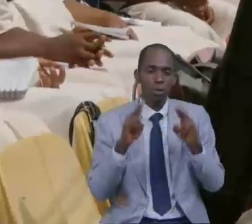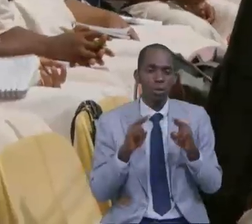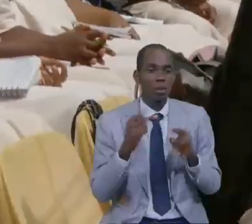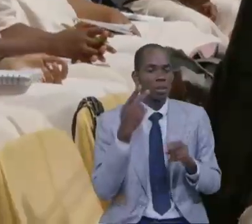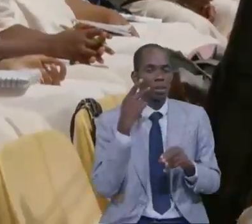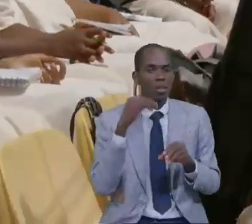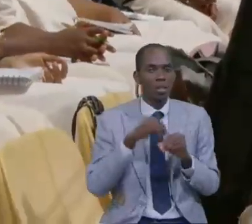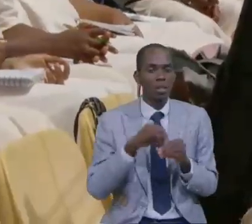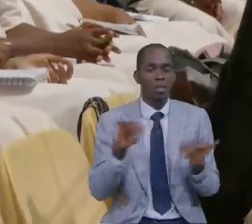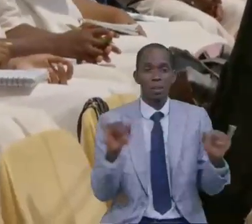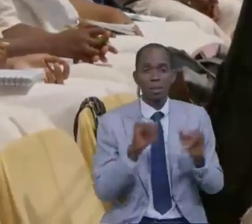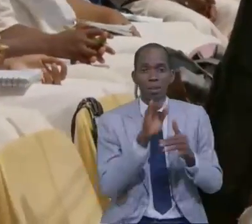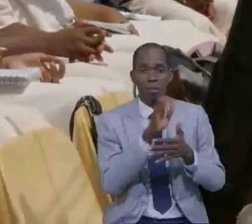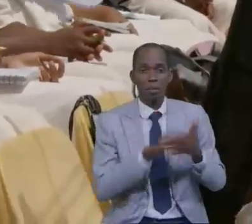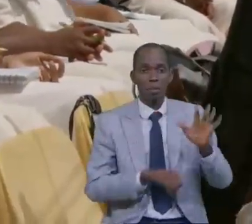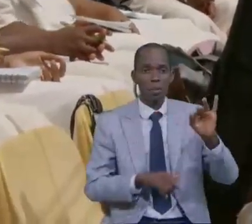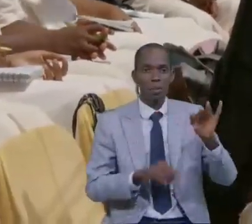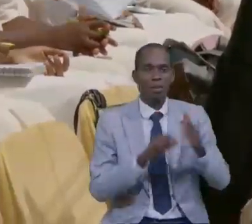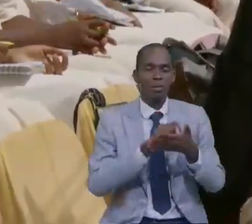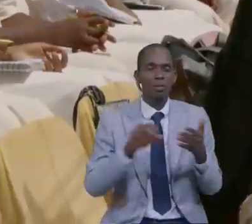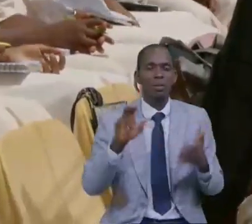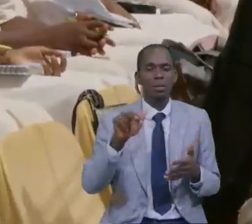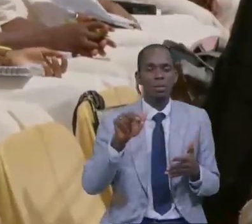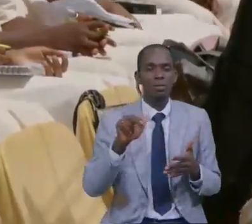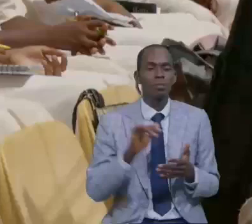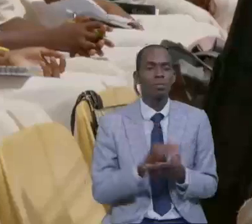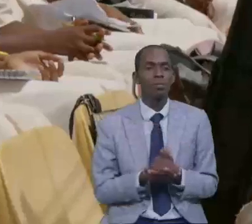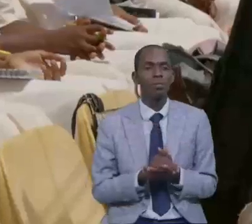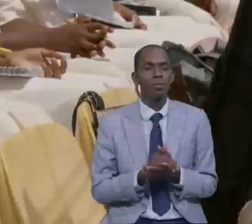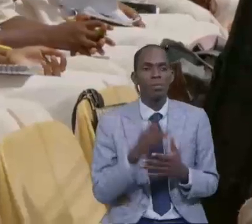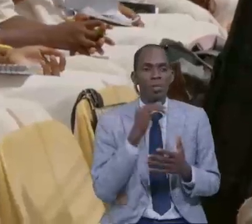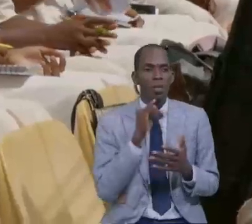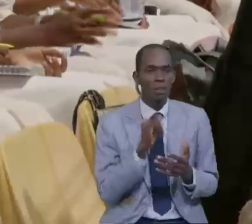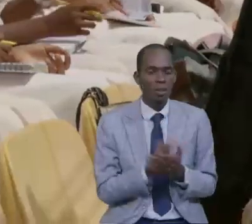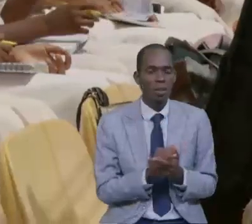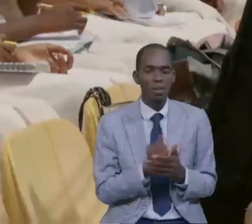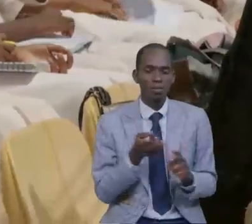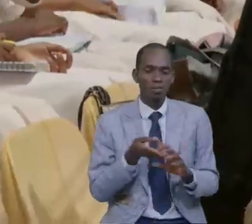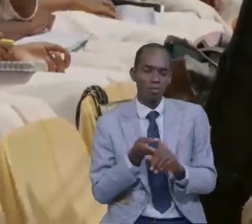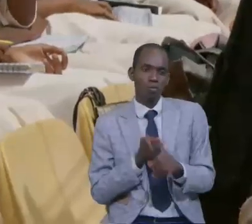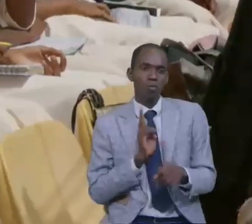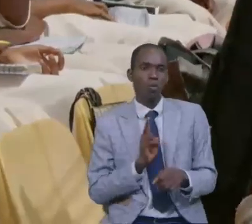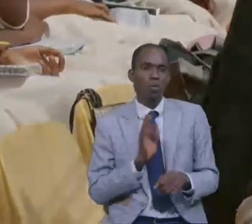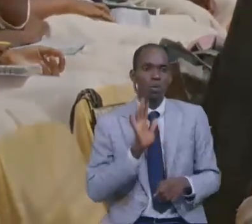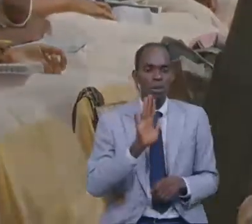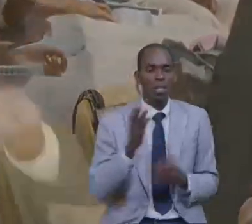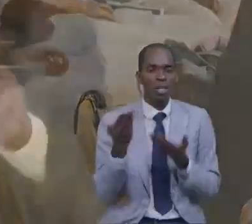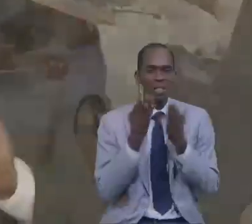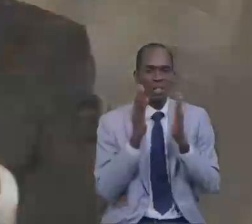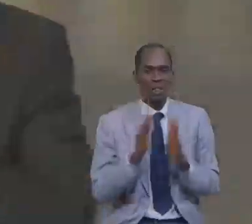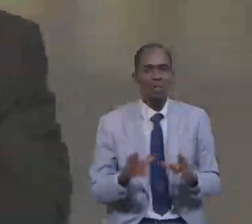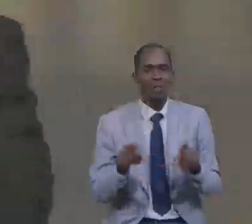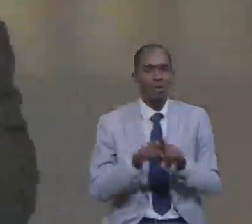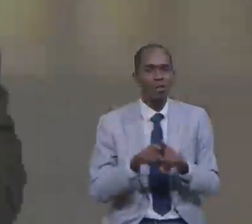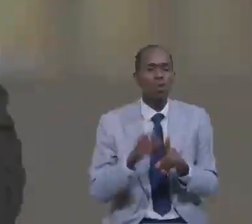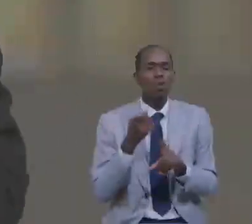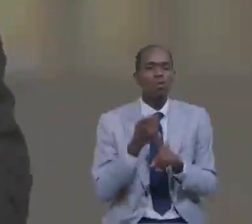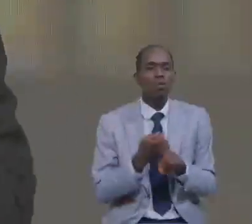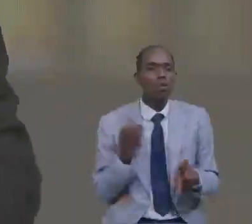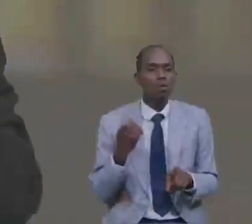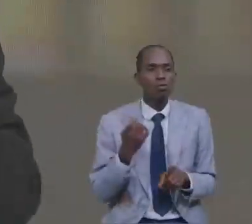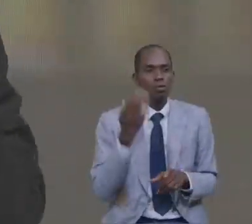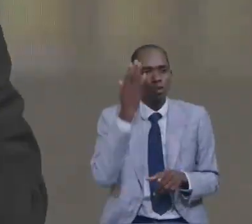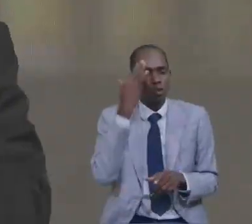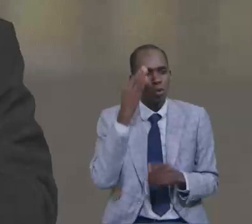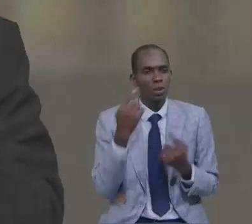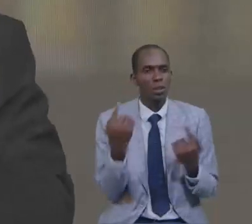from presumptuous sins. Let them not have dominion over me. Then shall